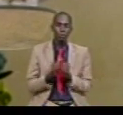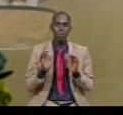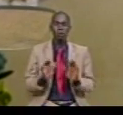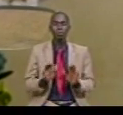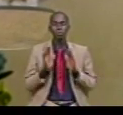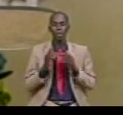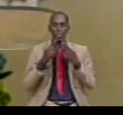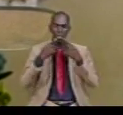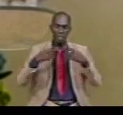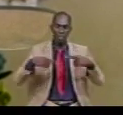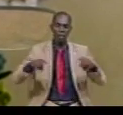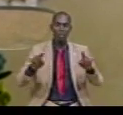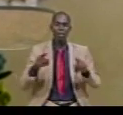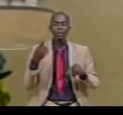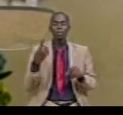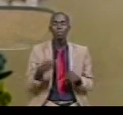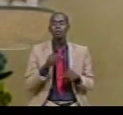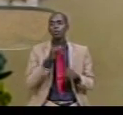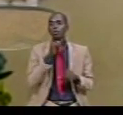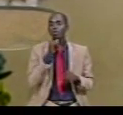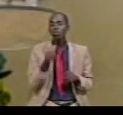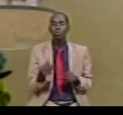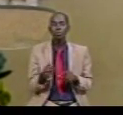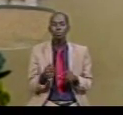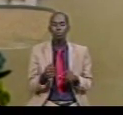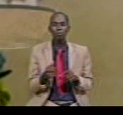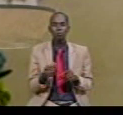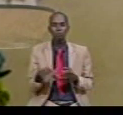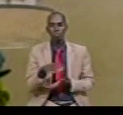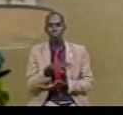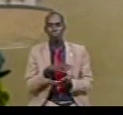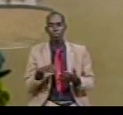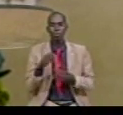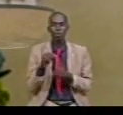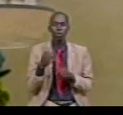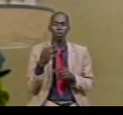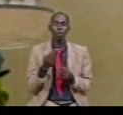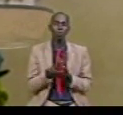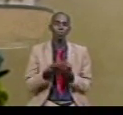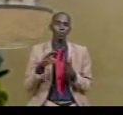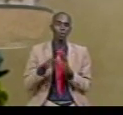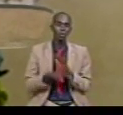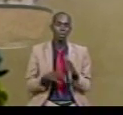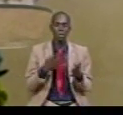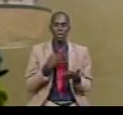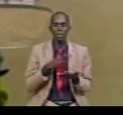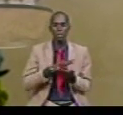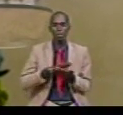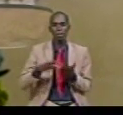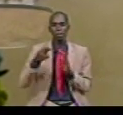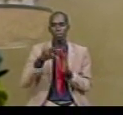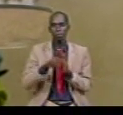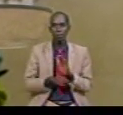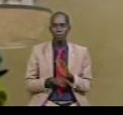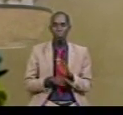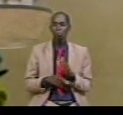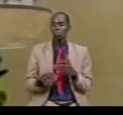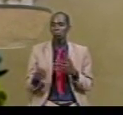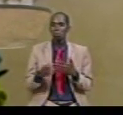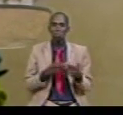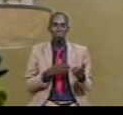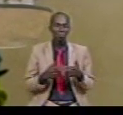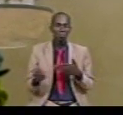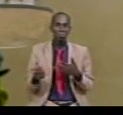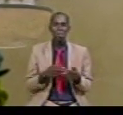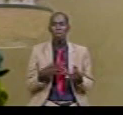declare the undiluted message of holiness and righteousness despite the